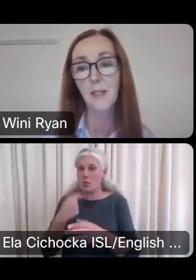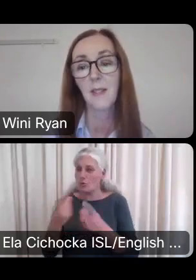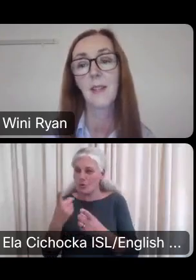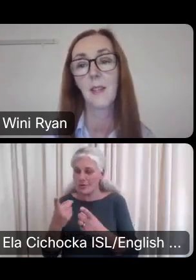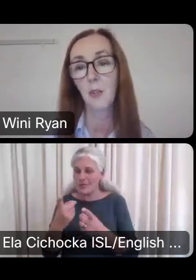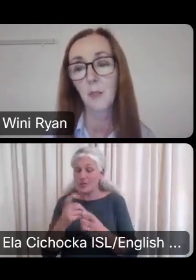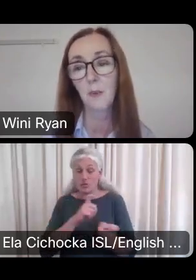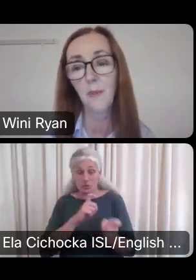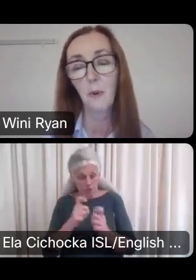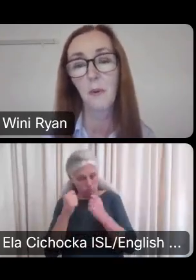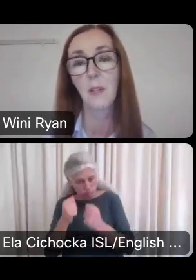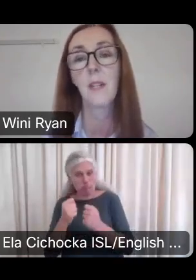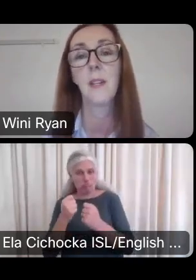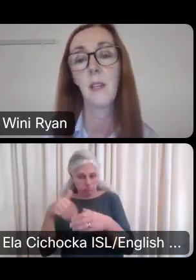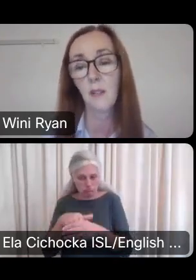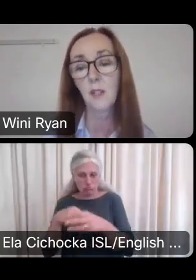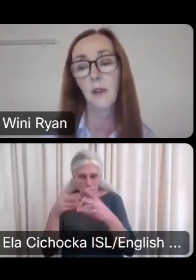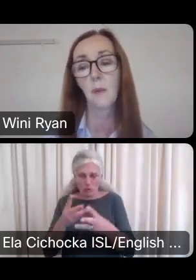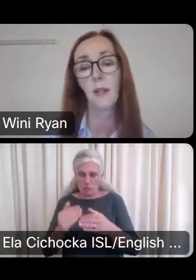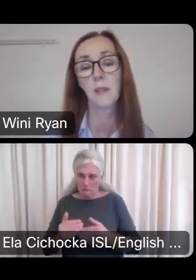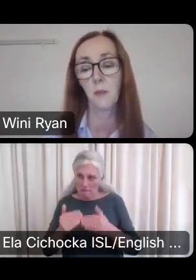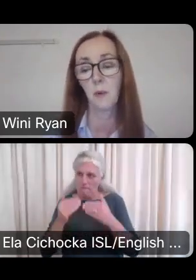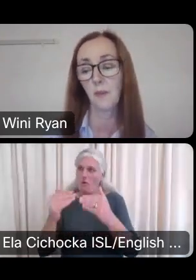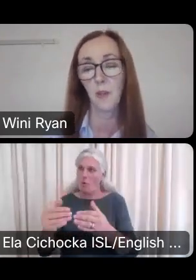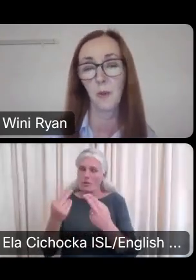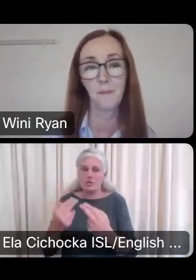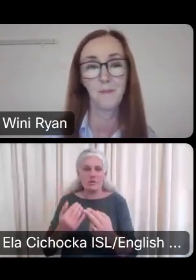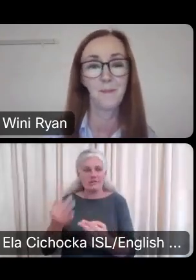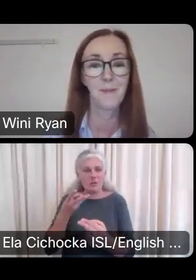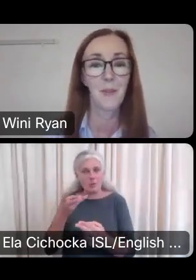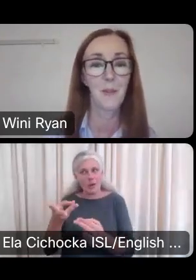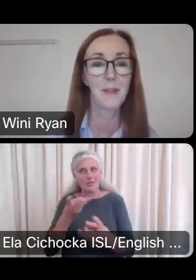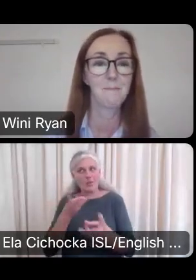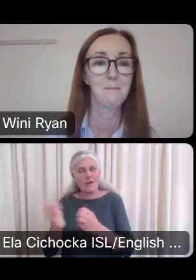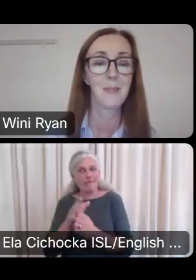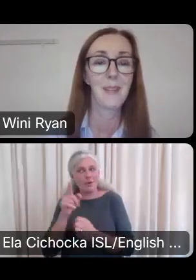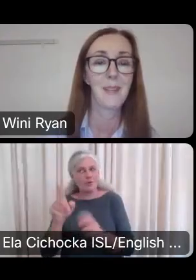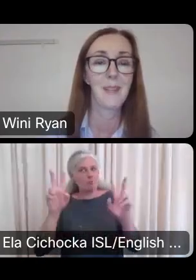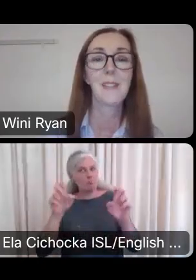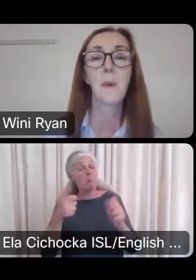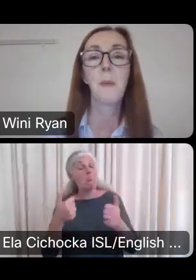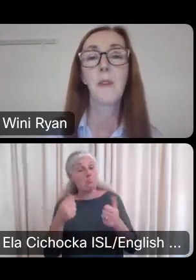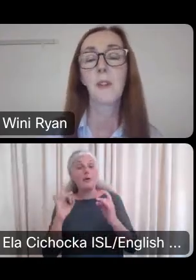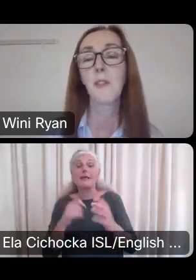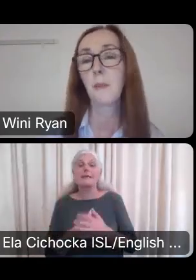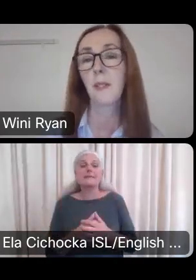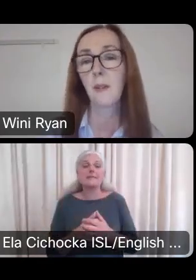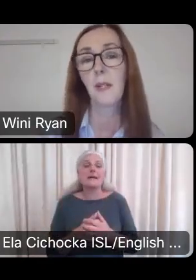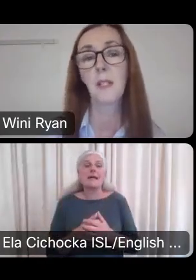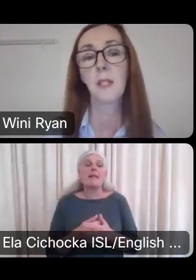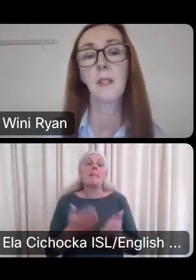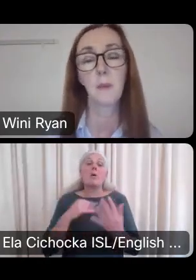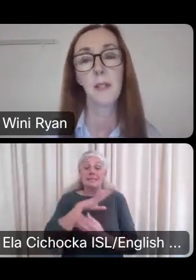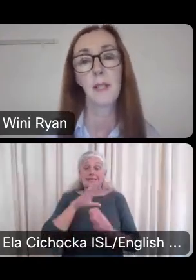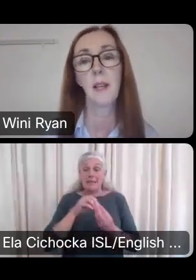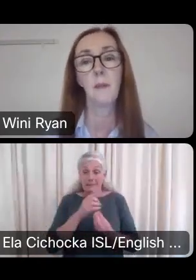committed. You want to move forward. You need to find ways that work for you. Okay. So we're moving on to summaries. I'm going to